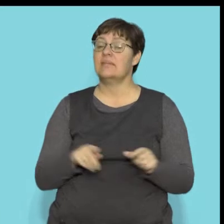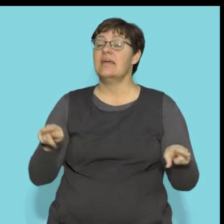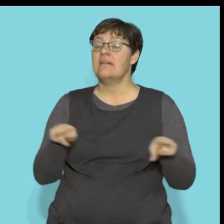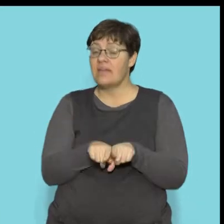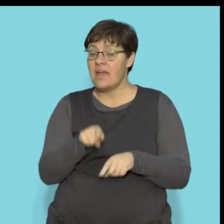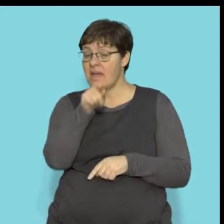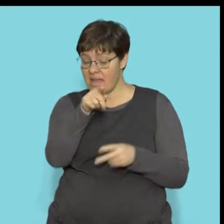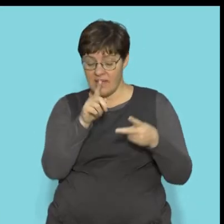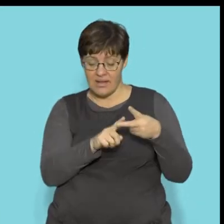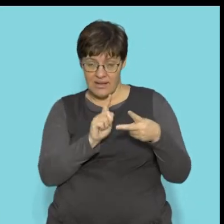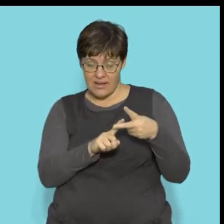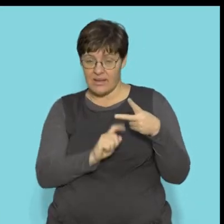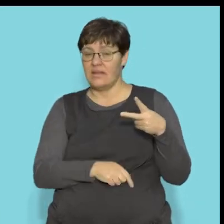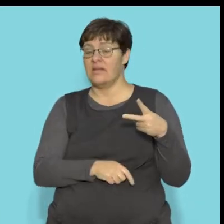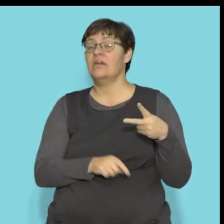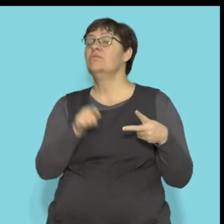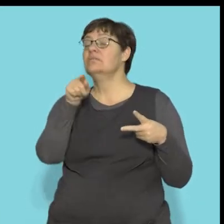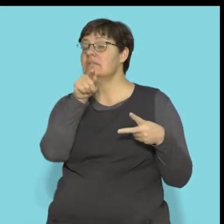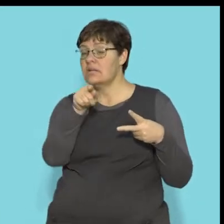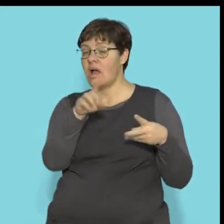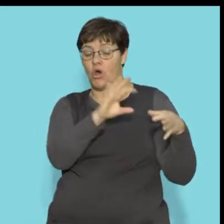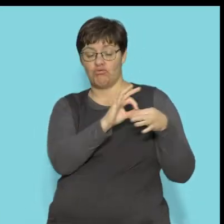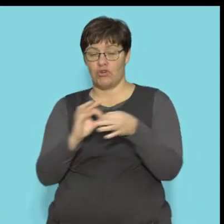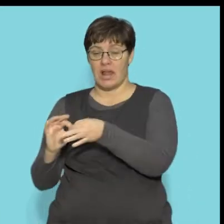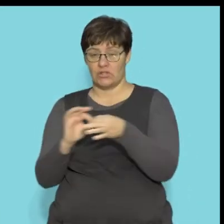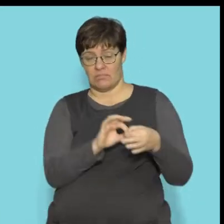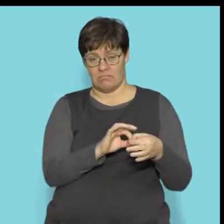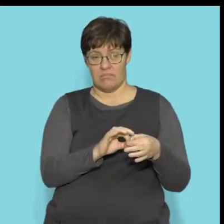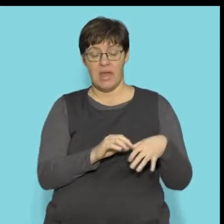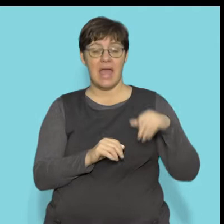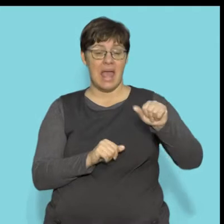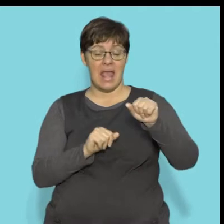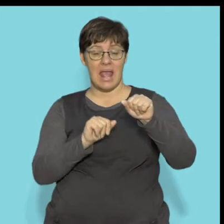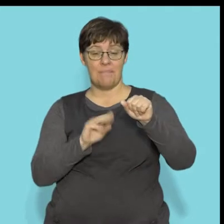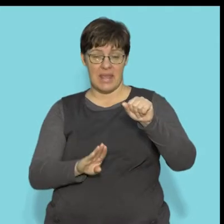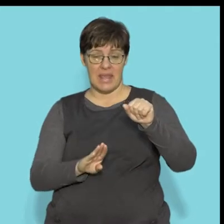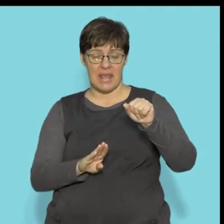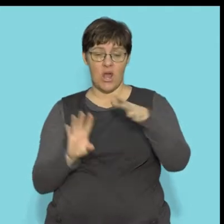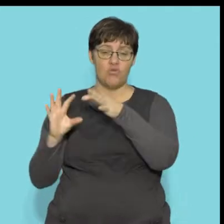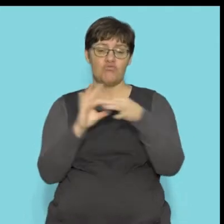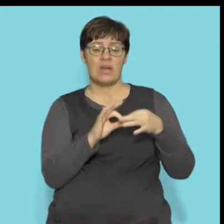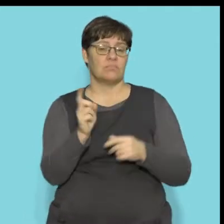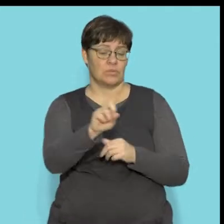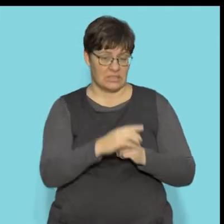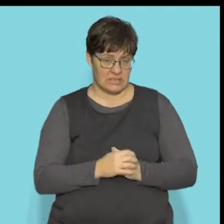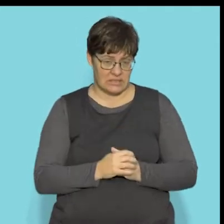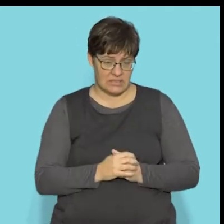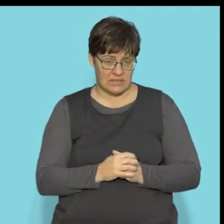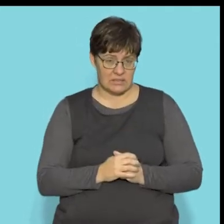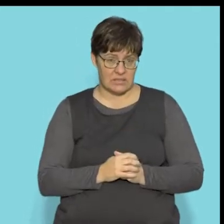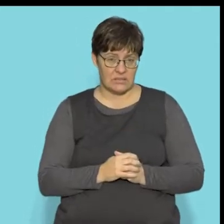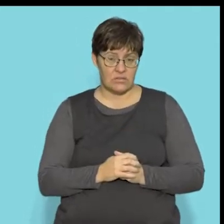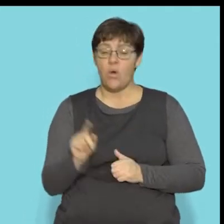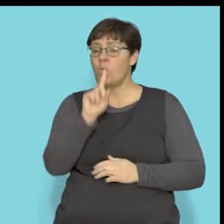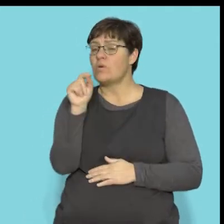you describe the relationship between the two curves. So our question, in